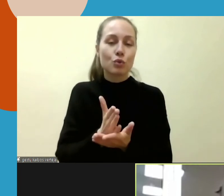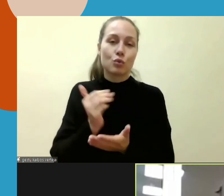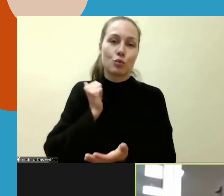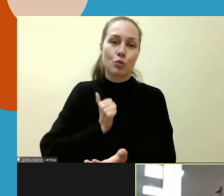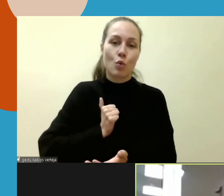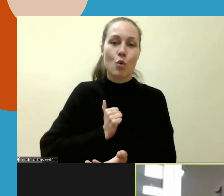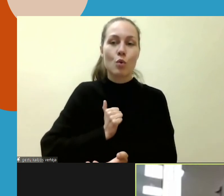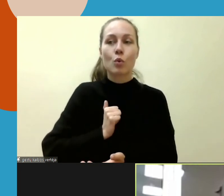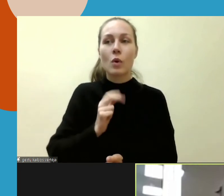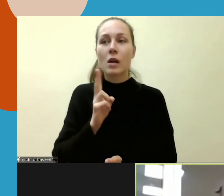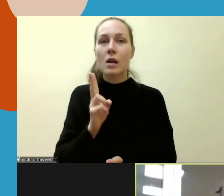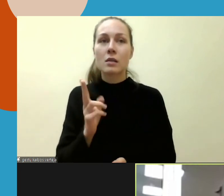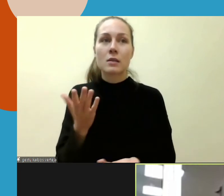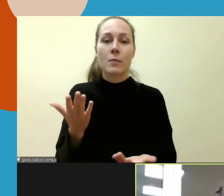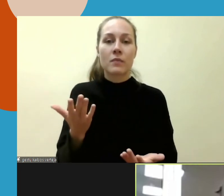and